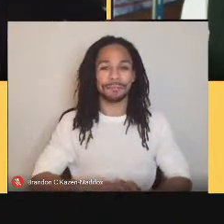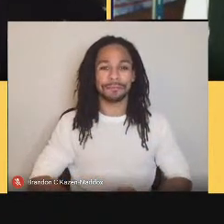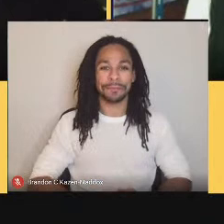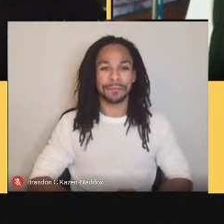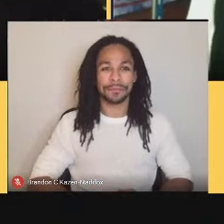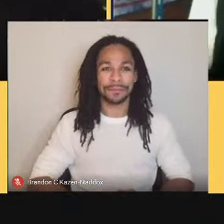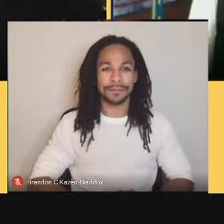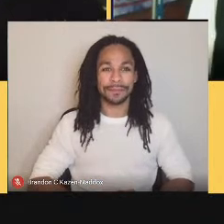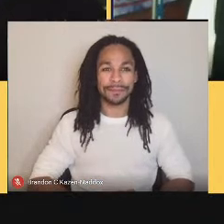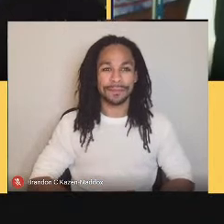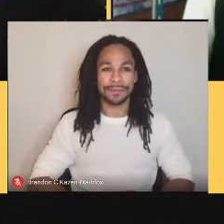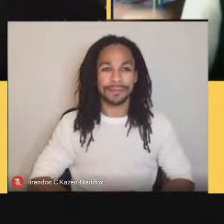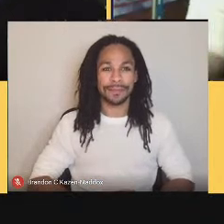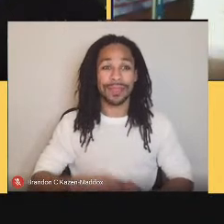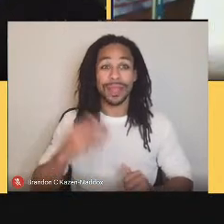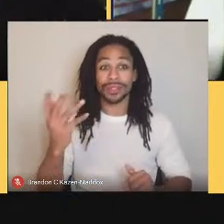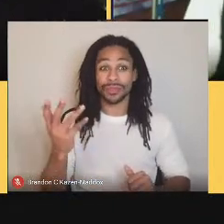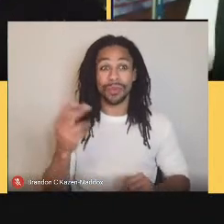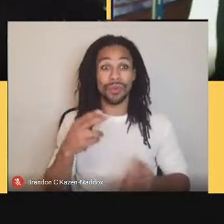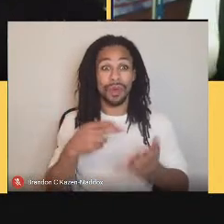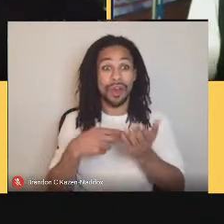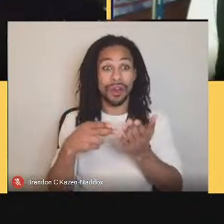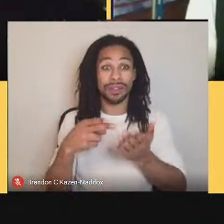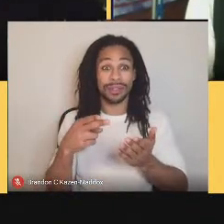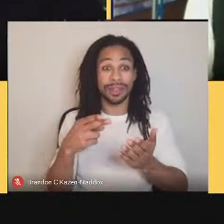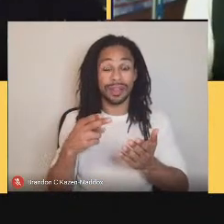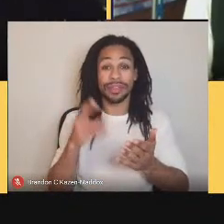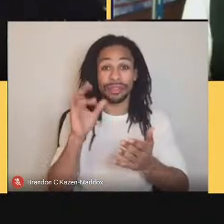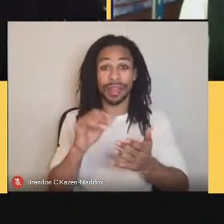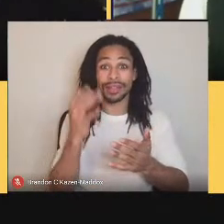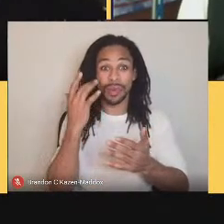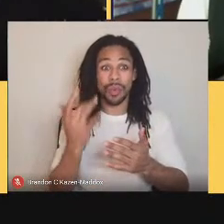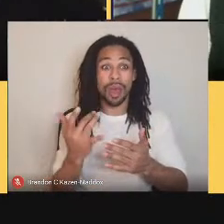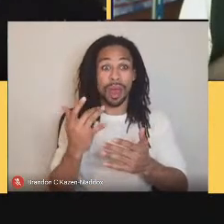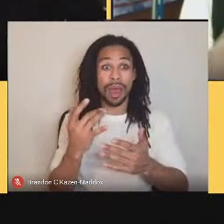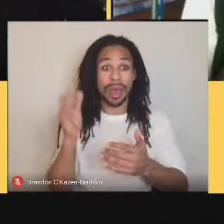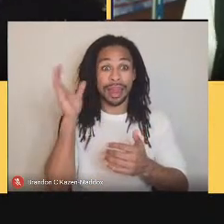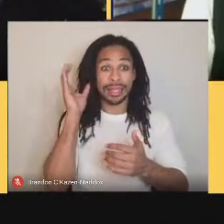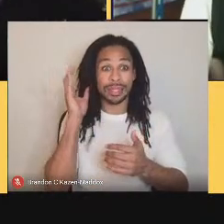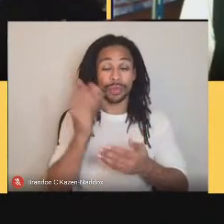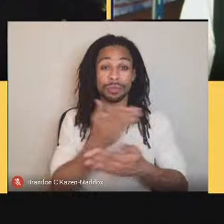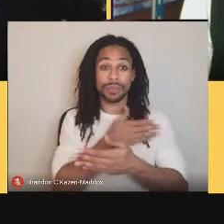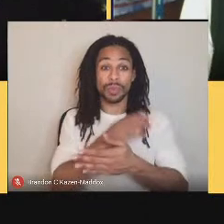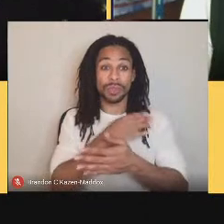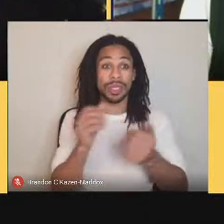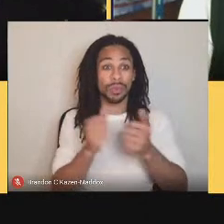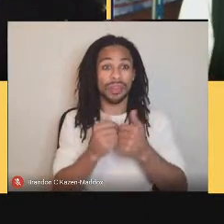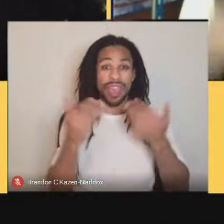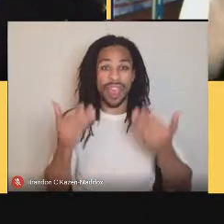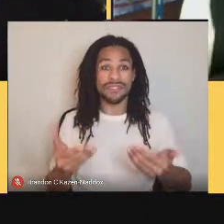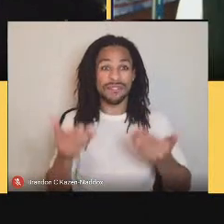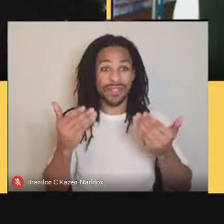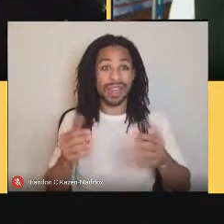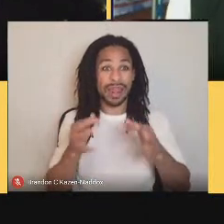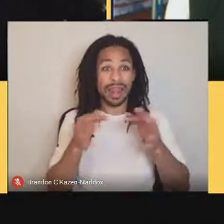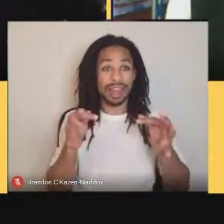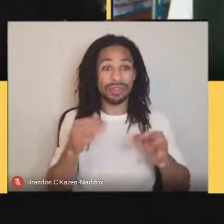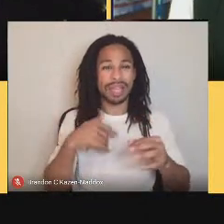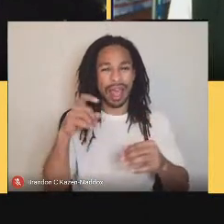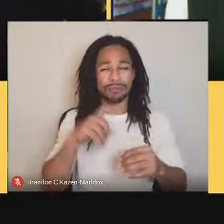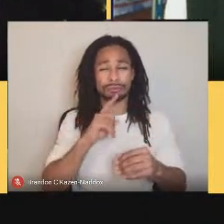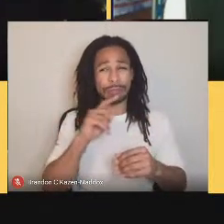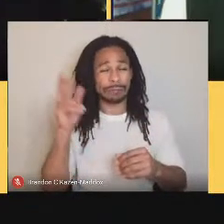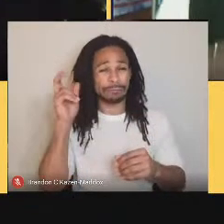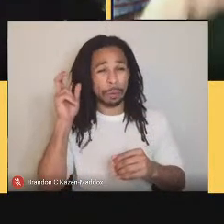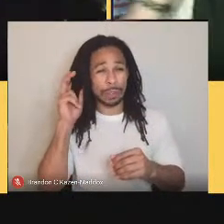Yeah, so it was just, I just honestly, on a sidebar, that's why listening to music with heavy depth lyrics I have to really focus on because my